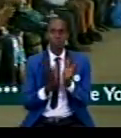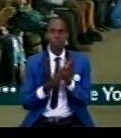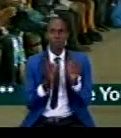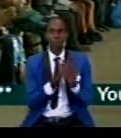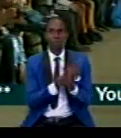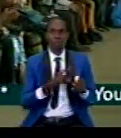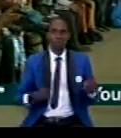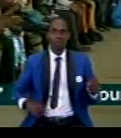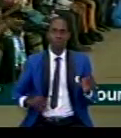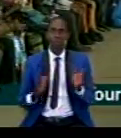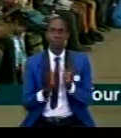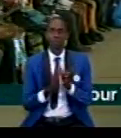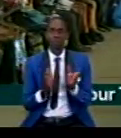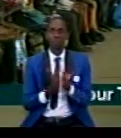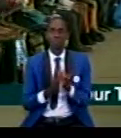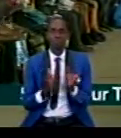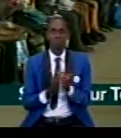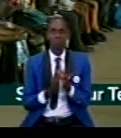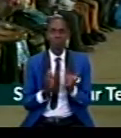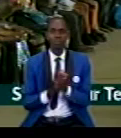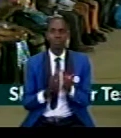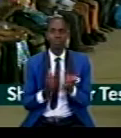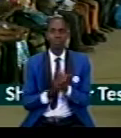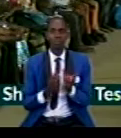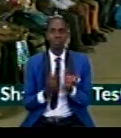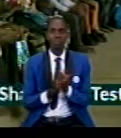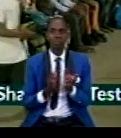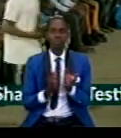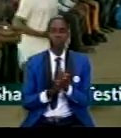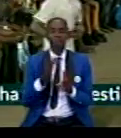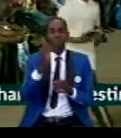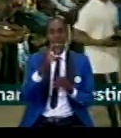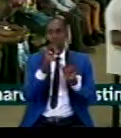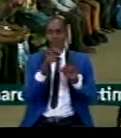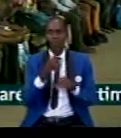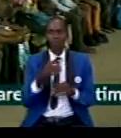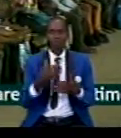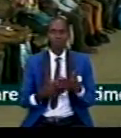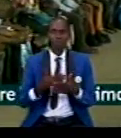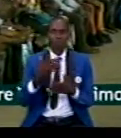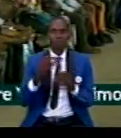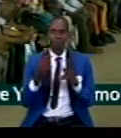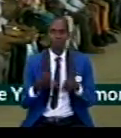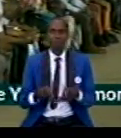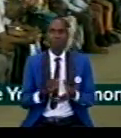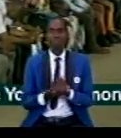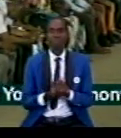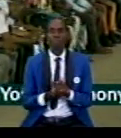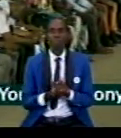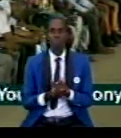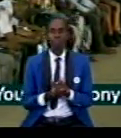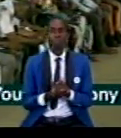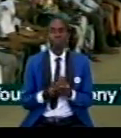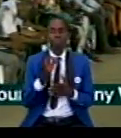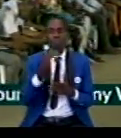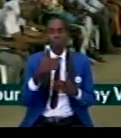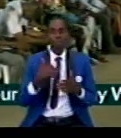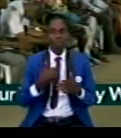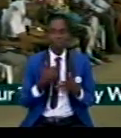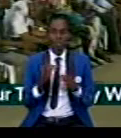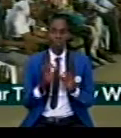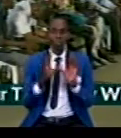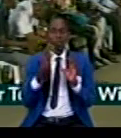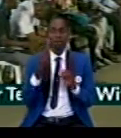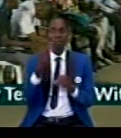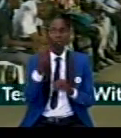God bless you. The next testifier. She had photophobia and short-sightedness with the close interview we had for her, and now all of that